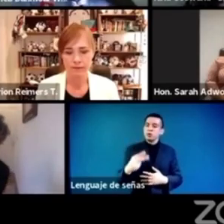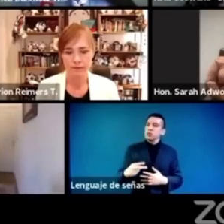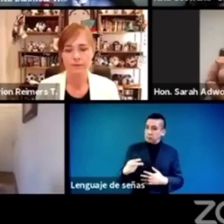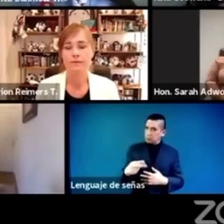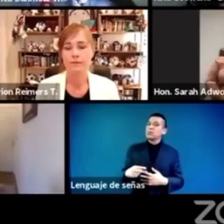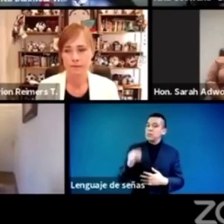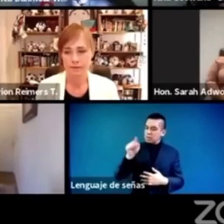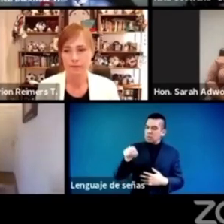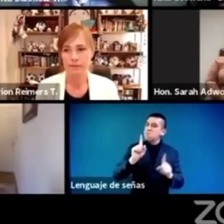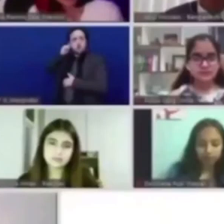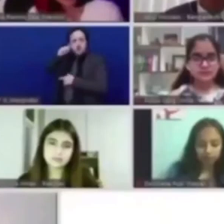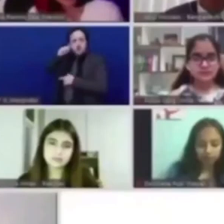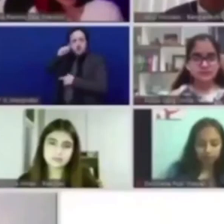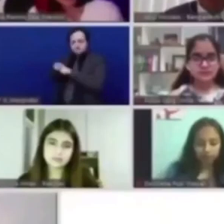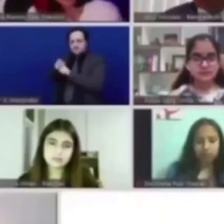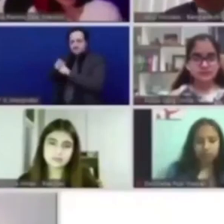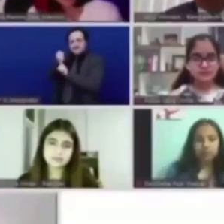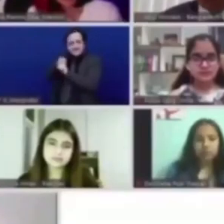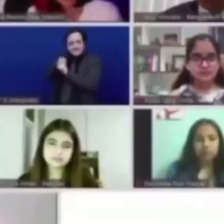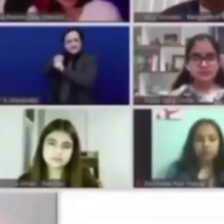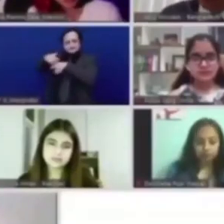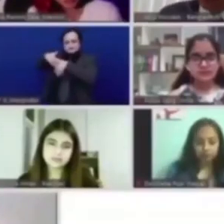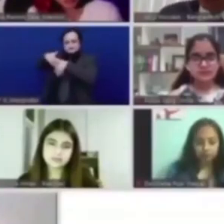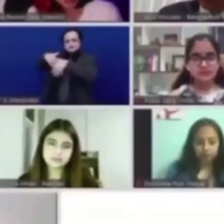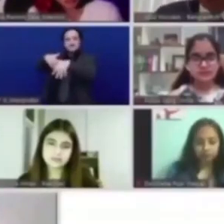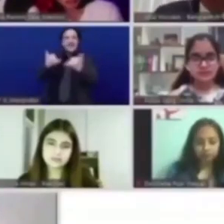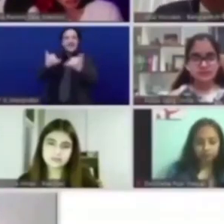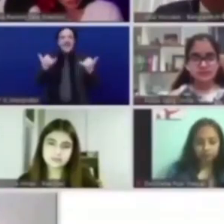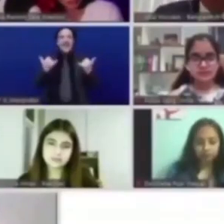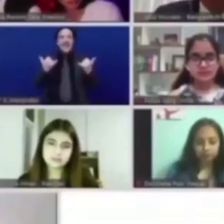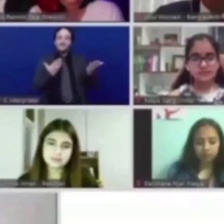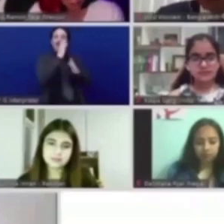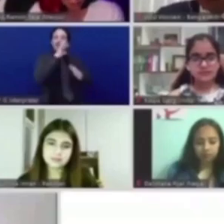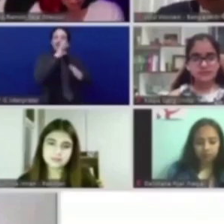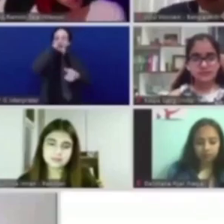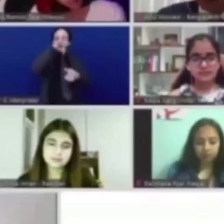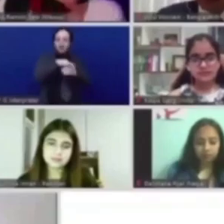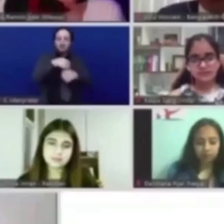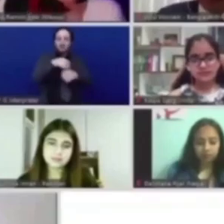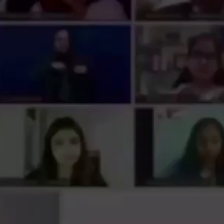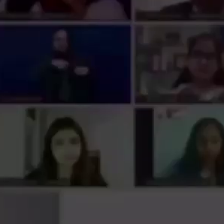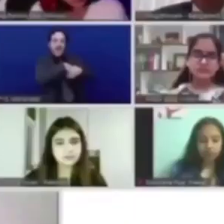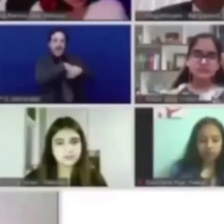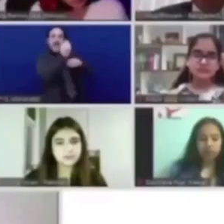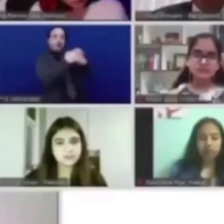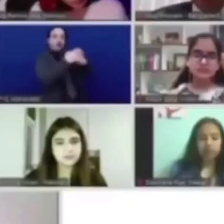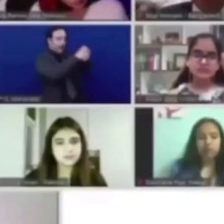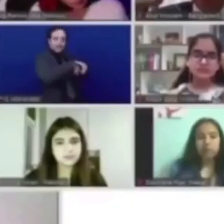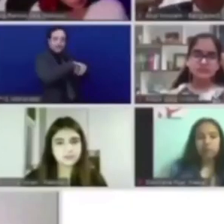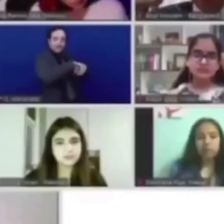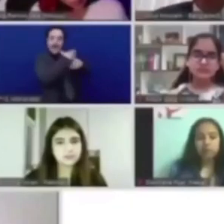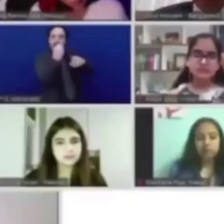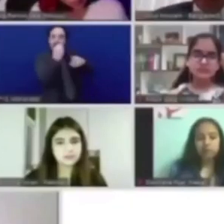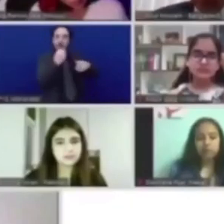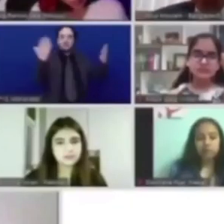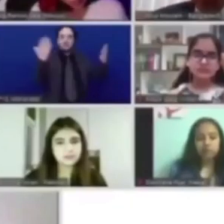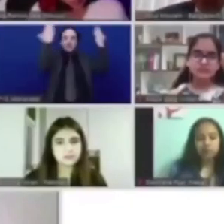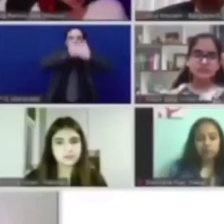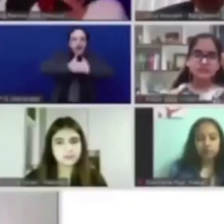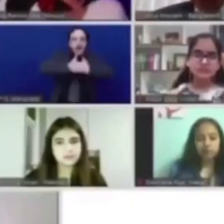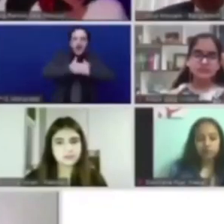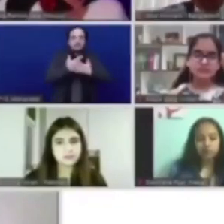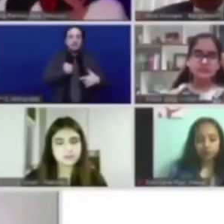public through the media. But then I step outside my house and I'm afraid to walk alone at night. I see men facing harassment and abuse